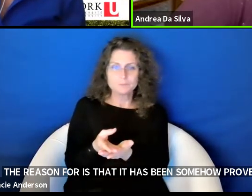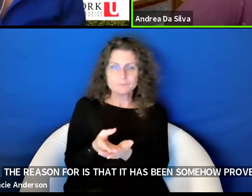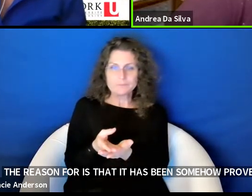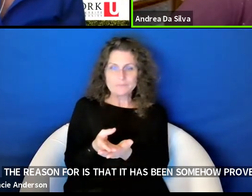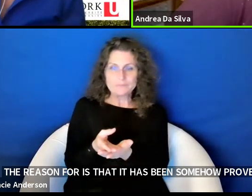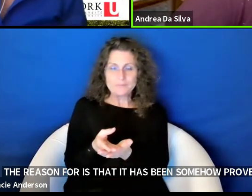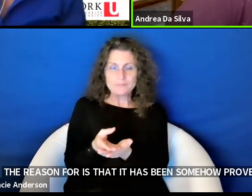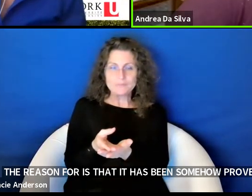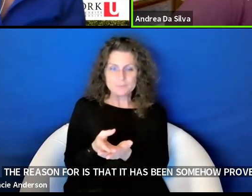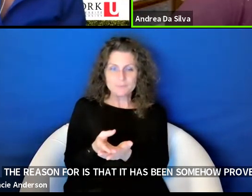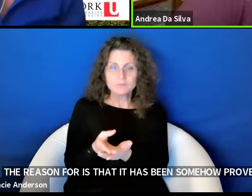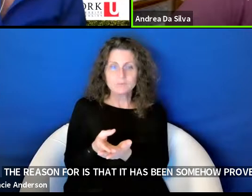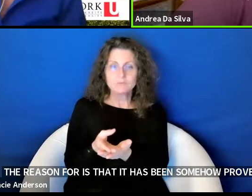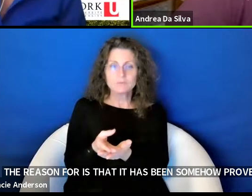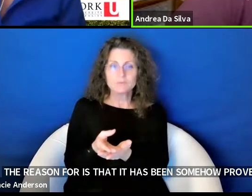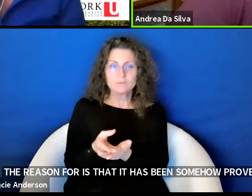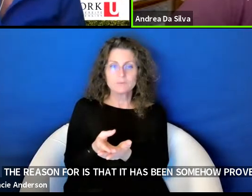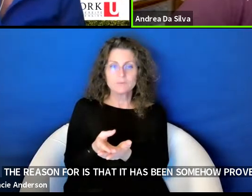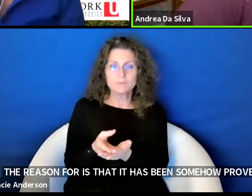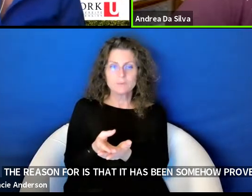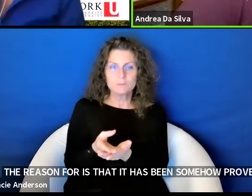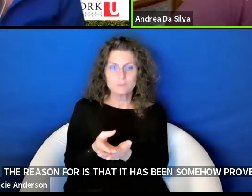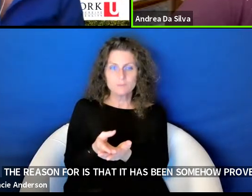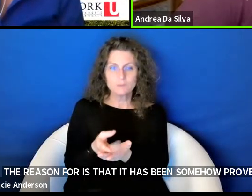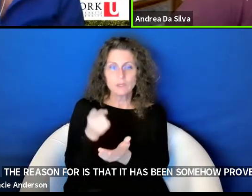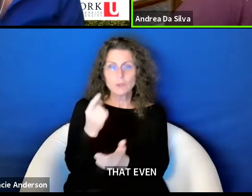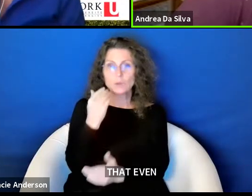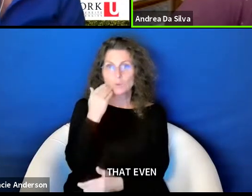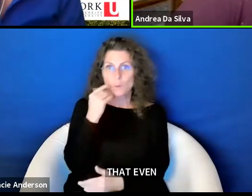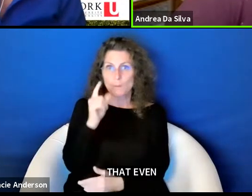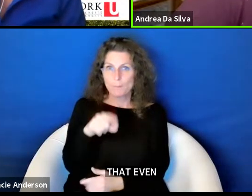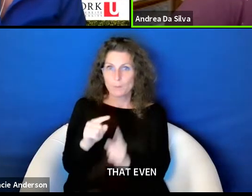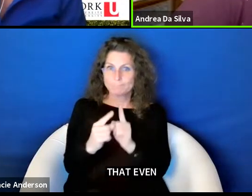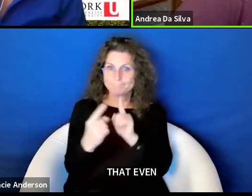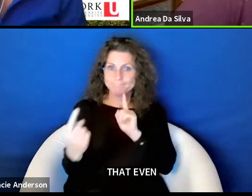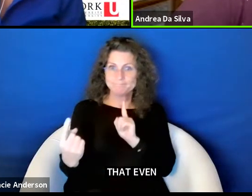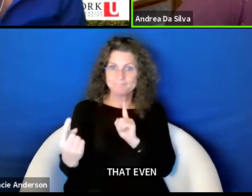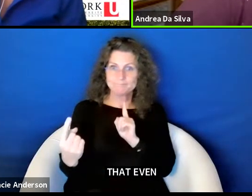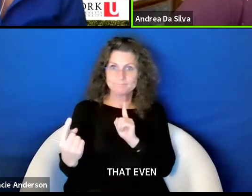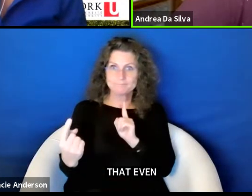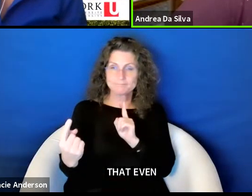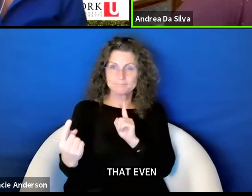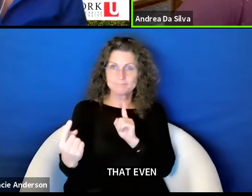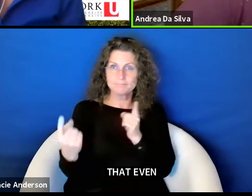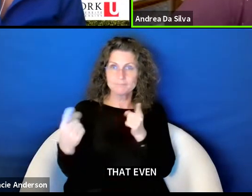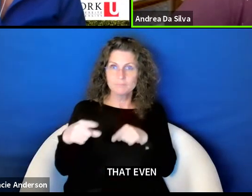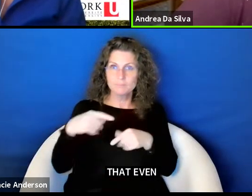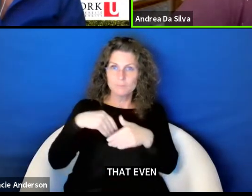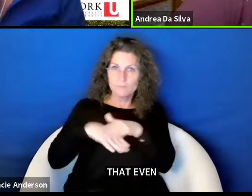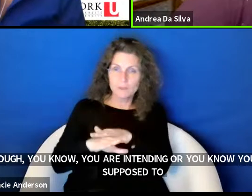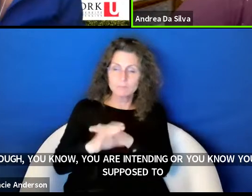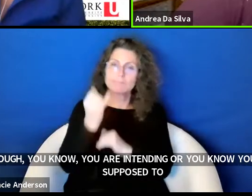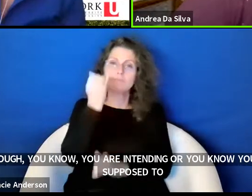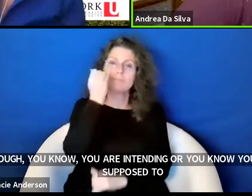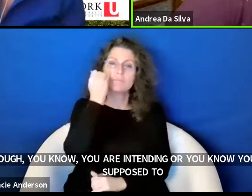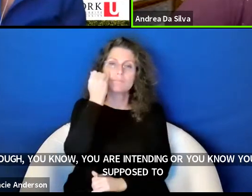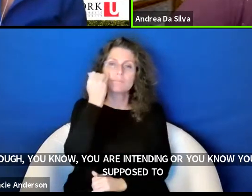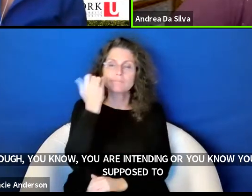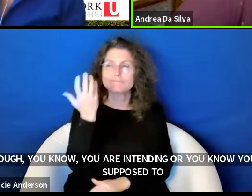you are intending, or you're supposed to distance, once you enter, let's say, convenience store